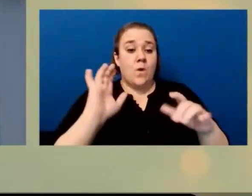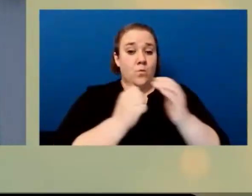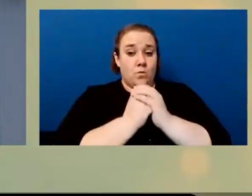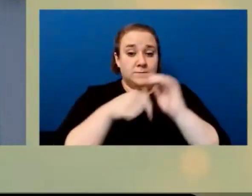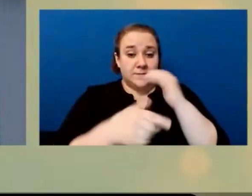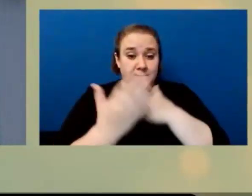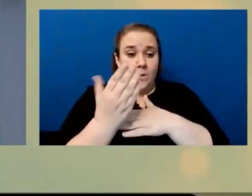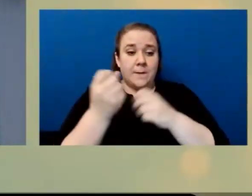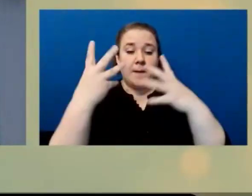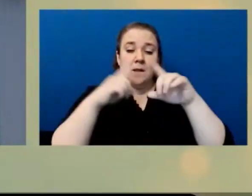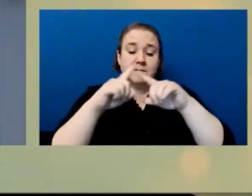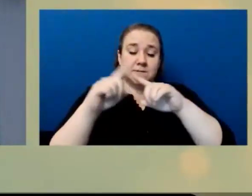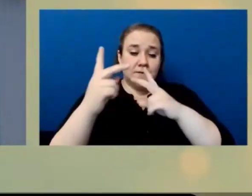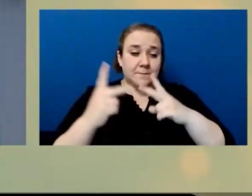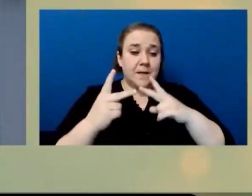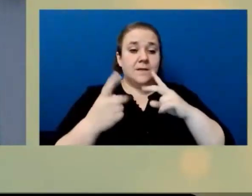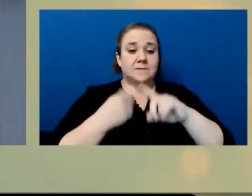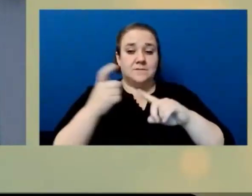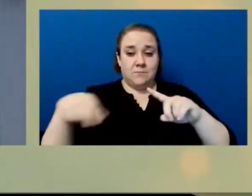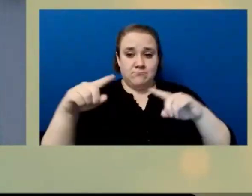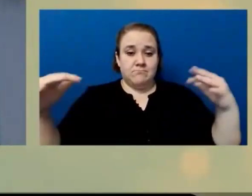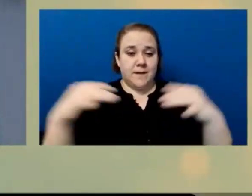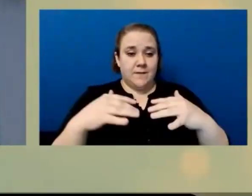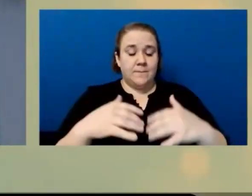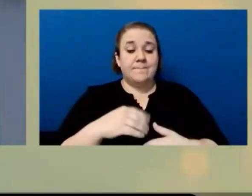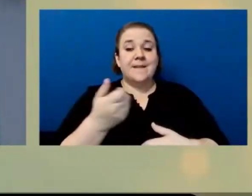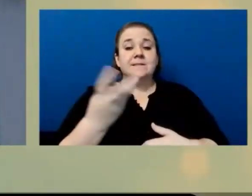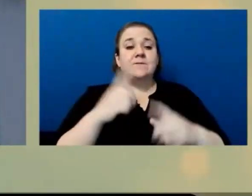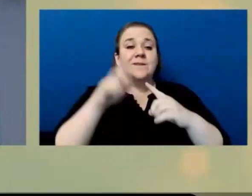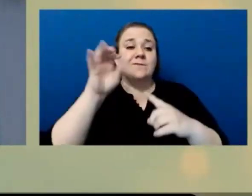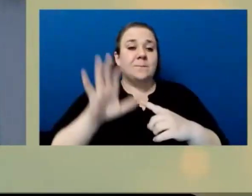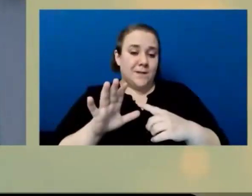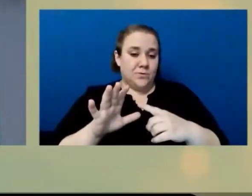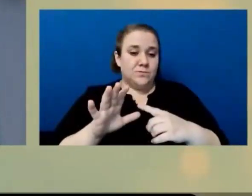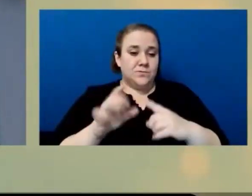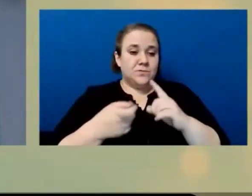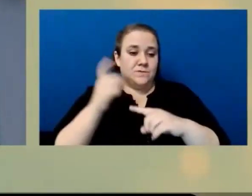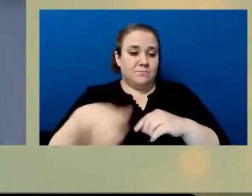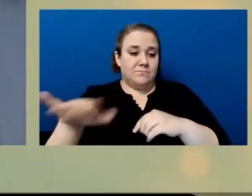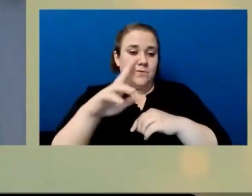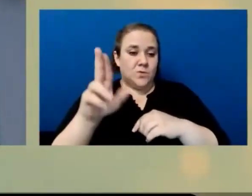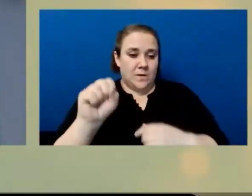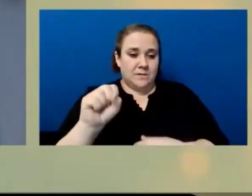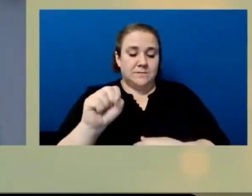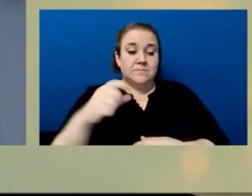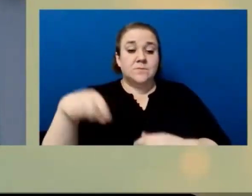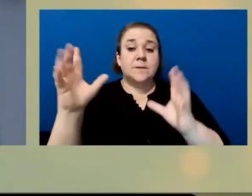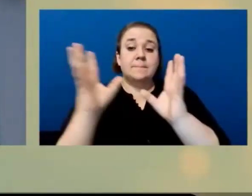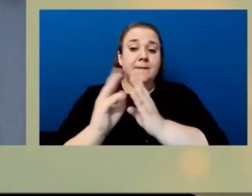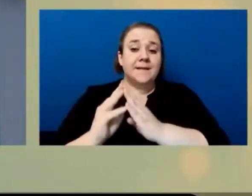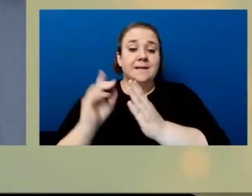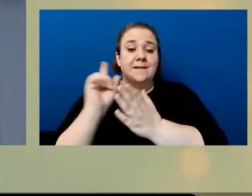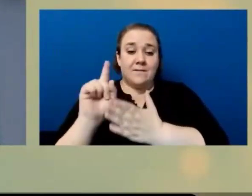to anchor our worship this morning in some of the hundreds of places from which we gather are several minister colleagues from across the